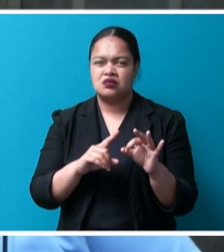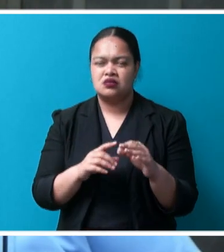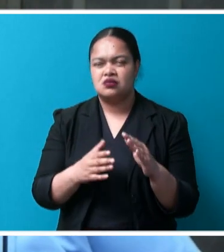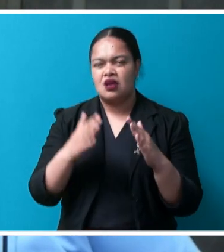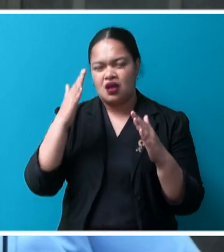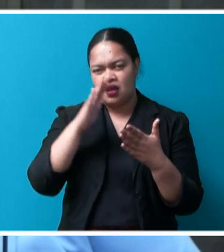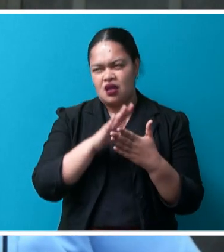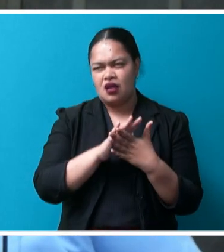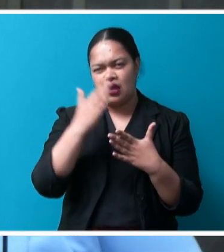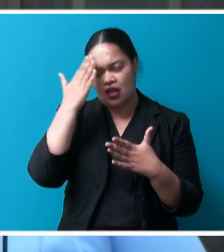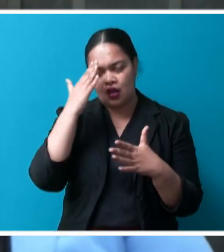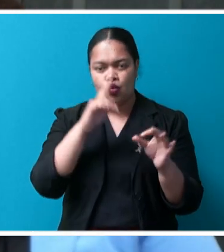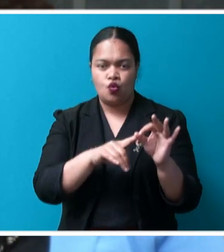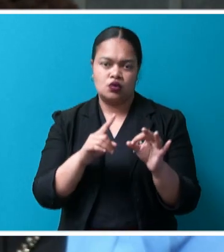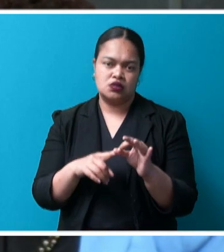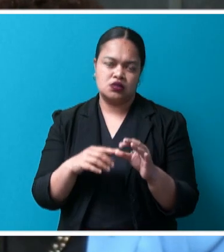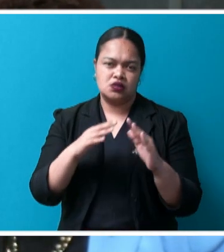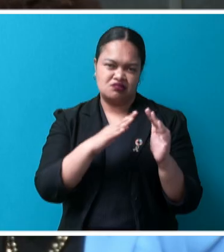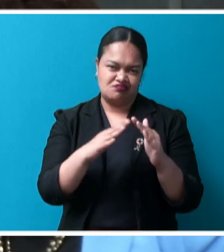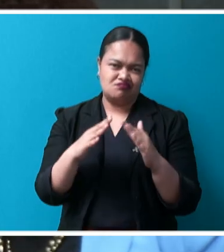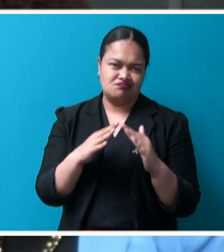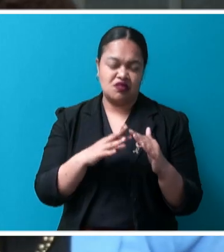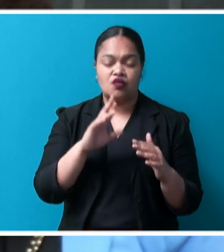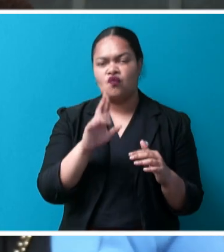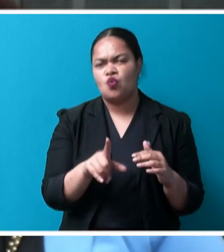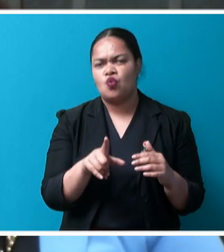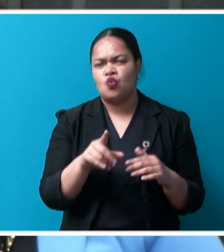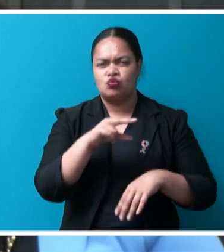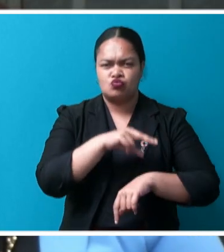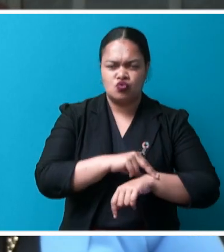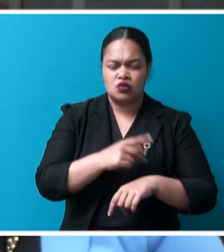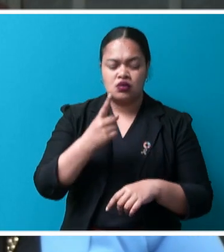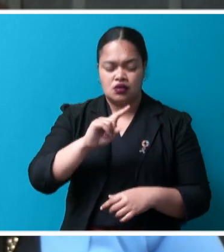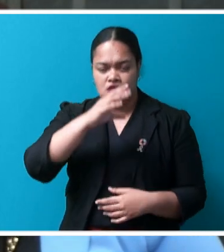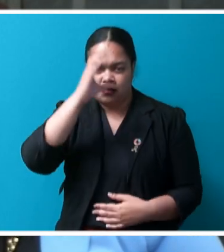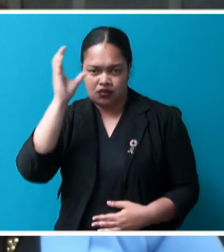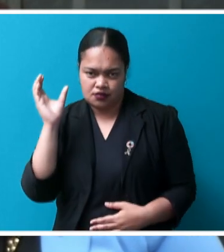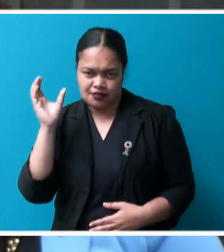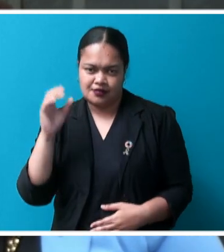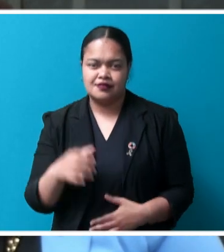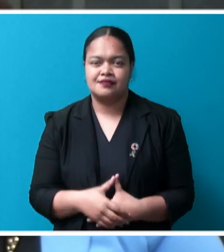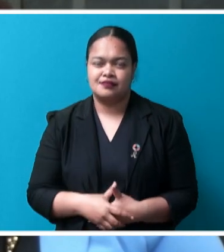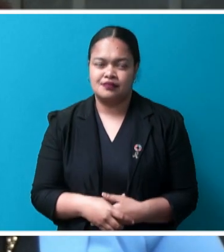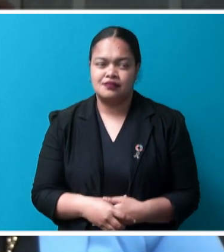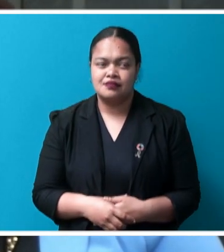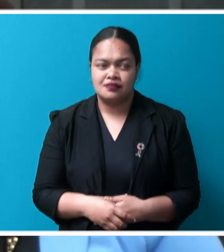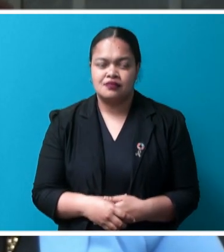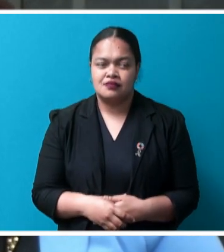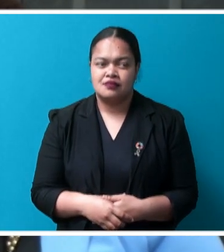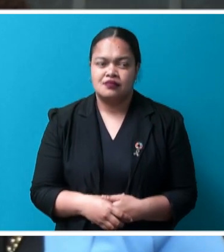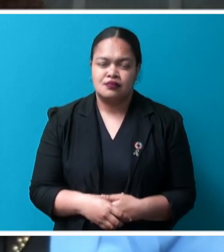included as a main priority before we can definitely say it is